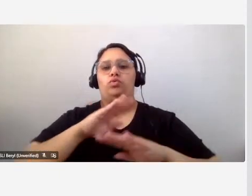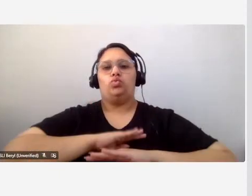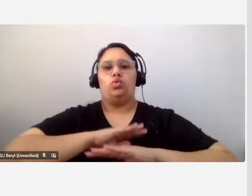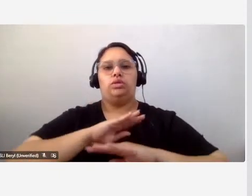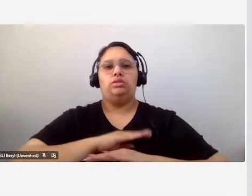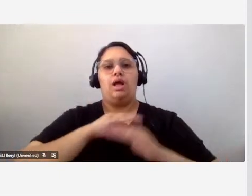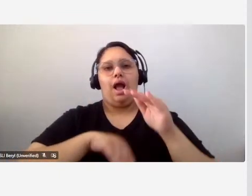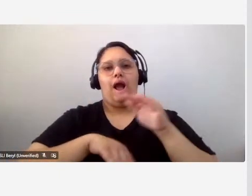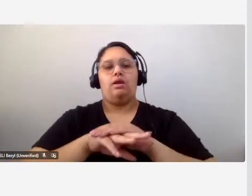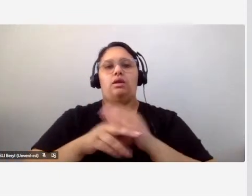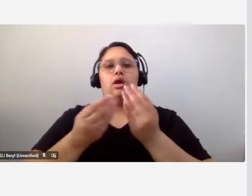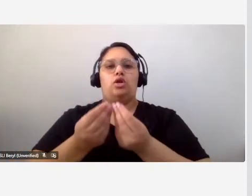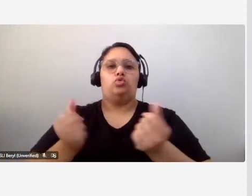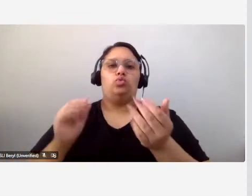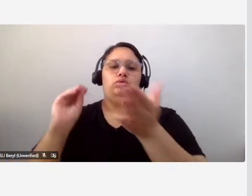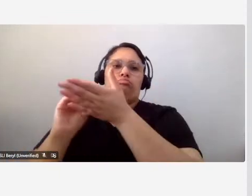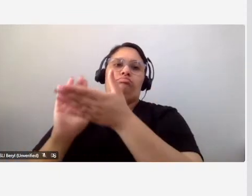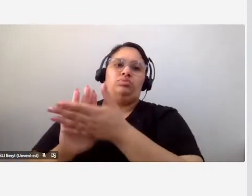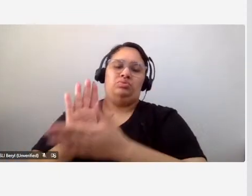under resolutions.